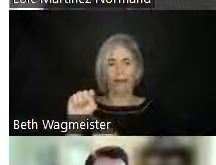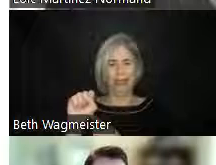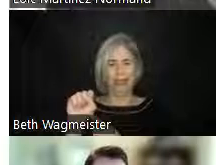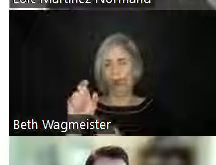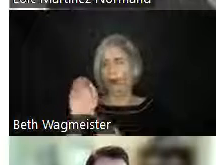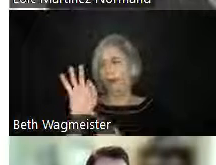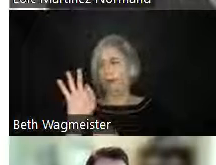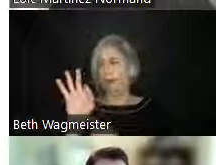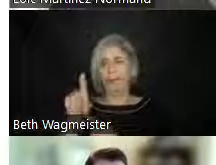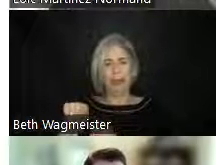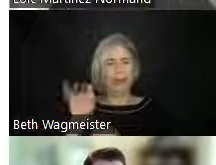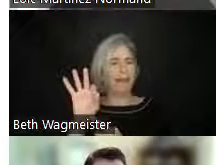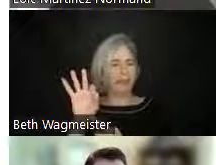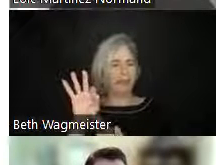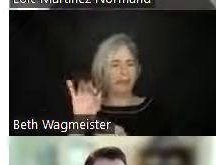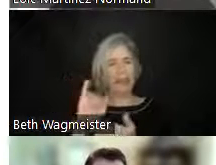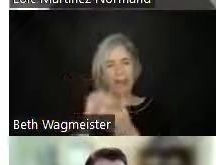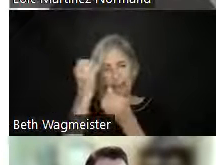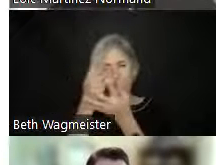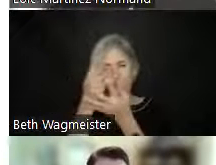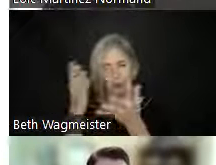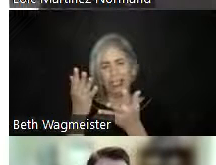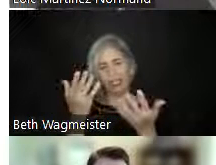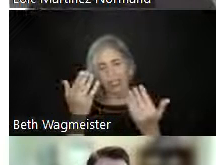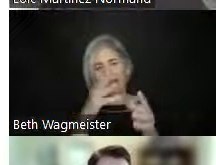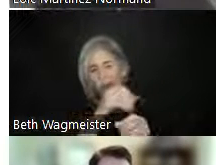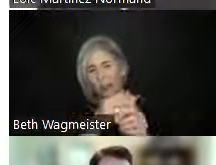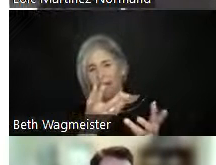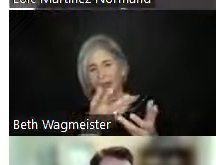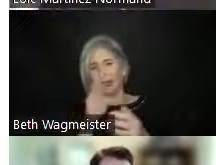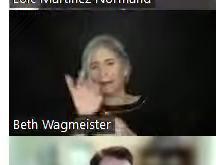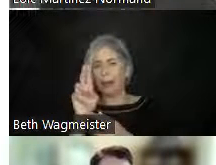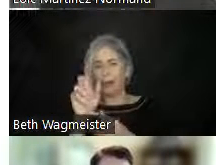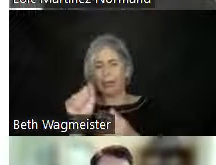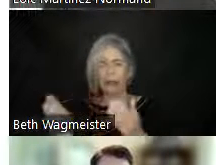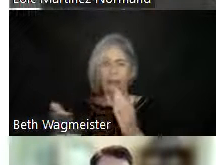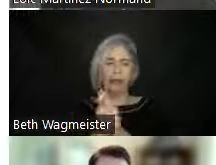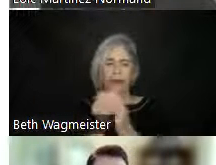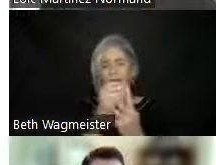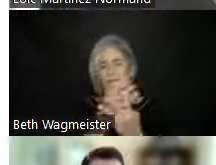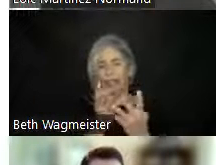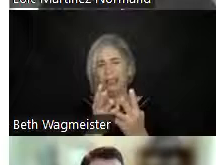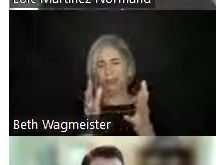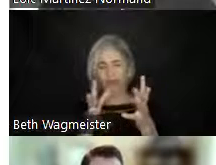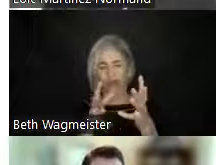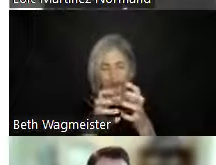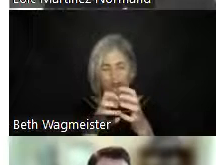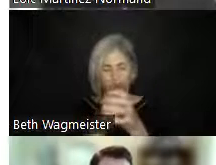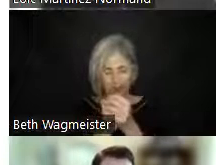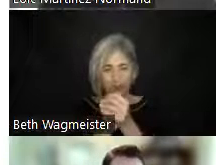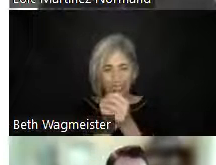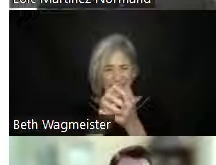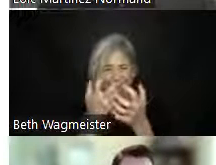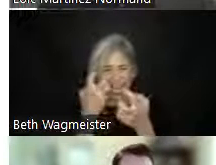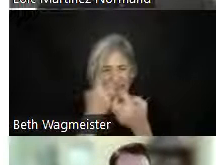PDFs. So the information itself is contained within, you know, a binary file. All of the data is mushed together, and it's hard to get that information out and share it